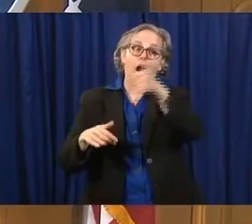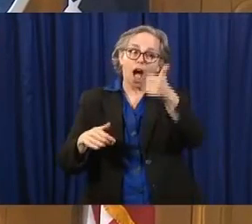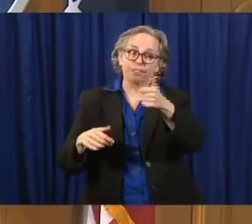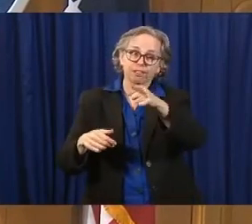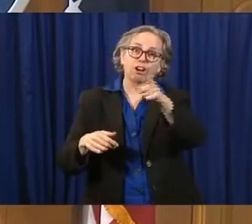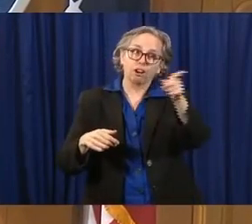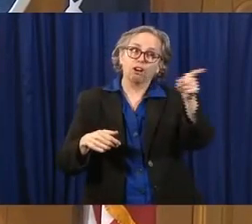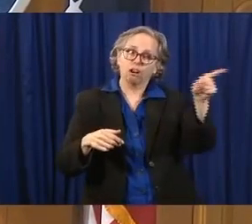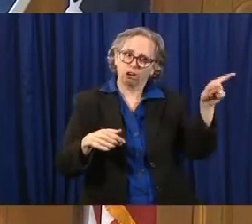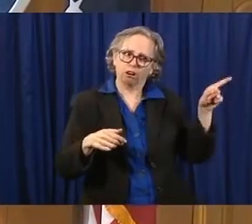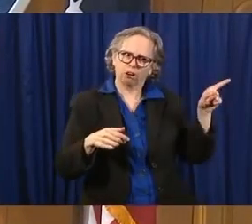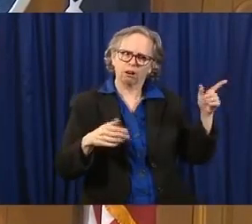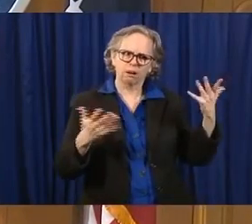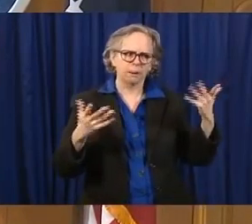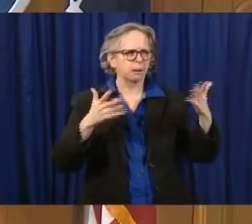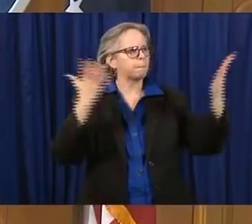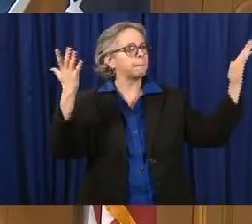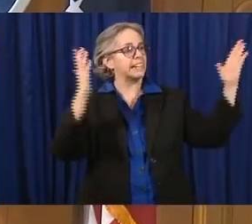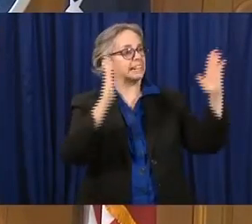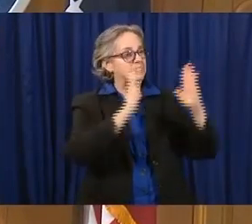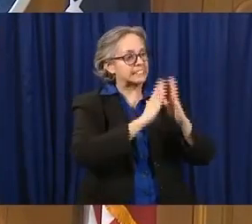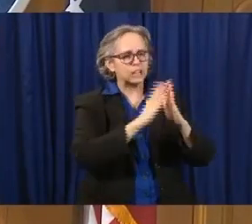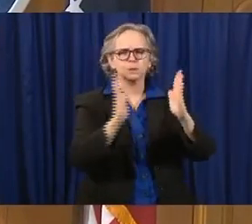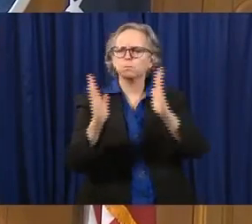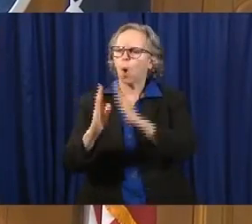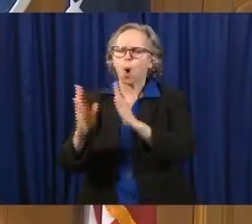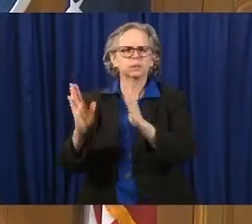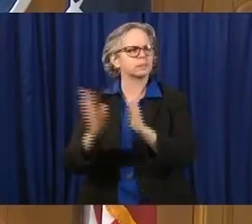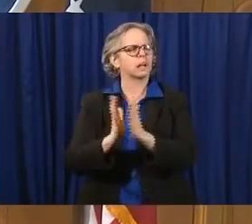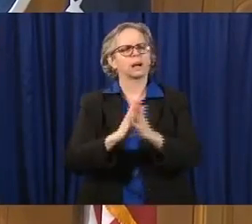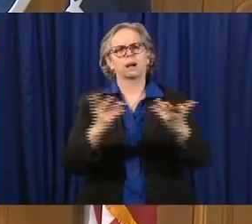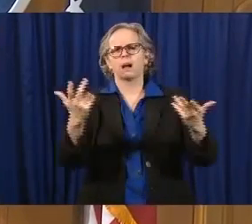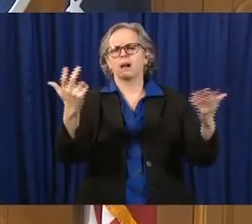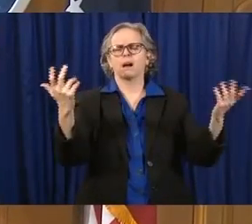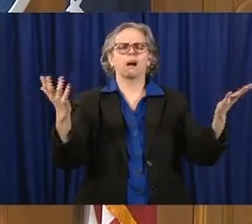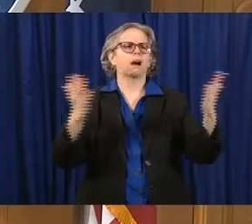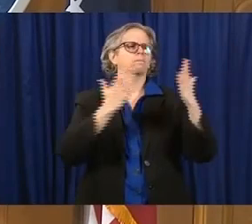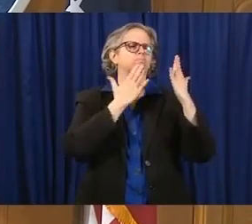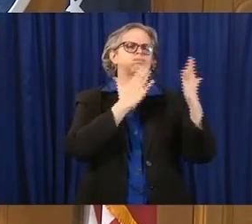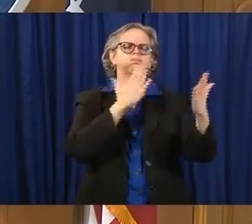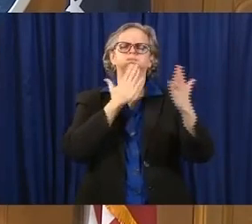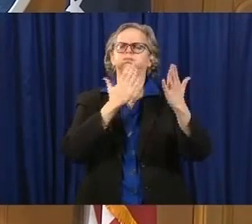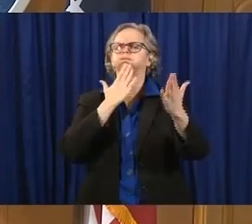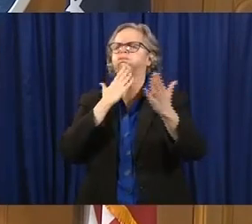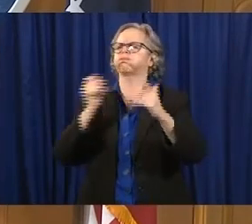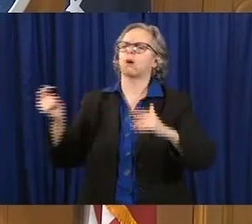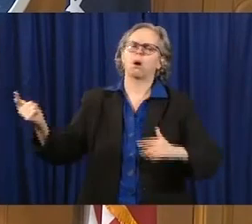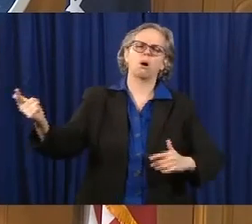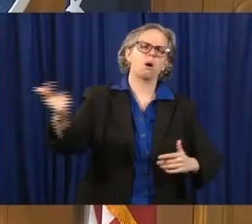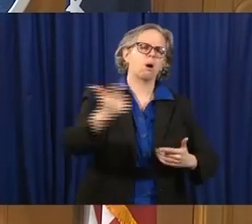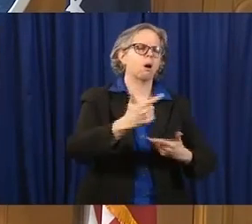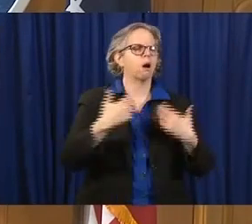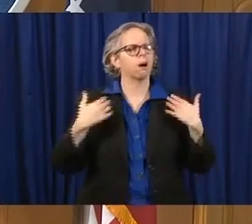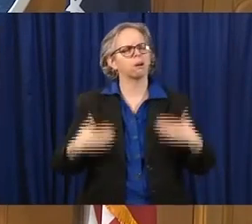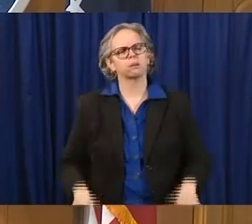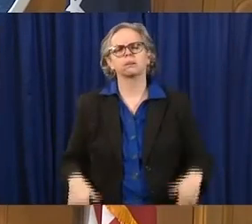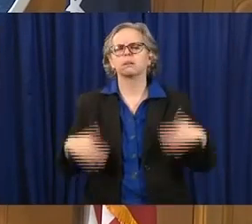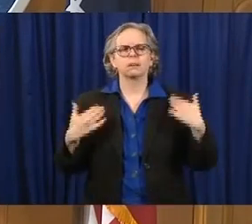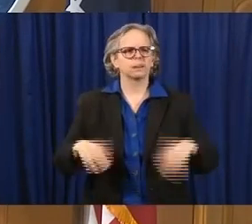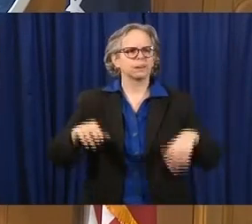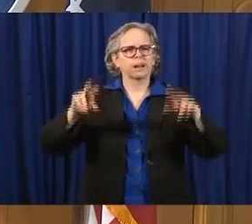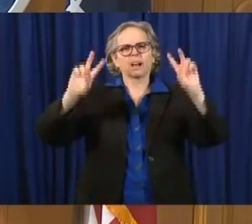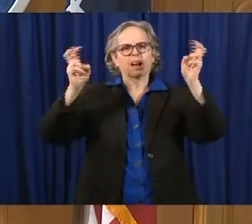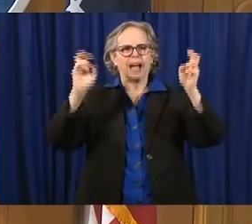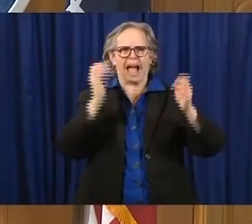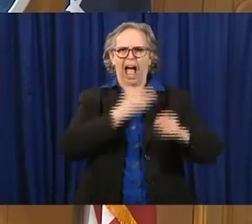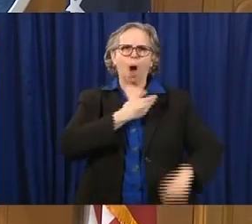small size communities, because they've been very, very helpful as we go through this. They've been kind of our eyes and ears out there